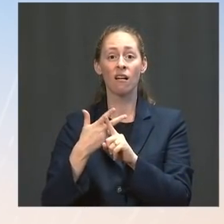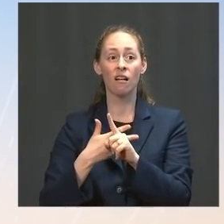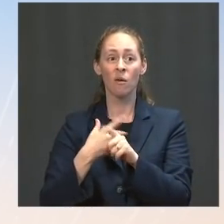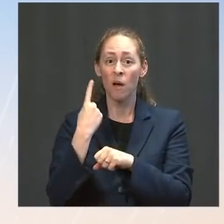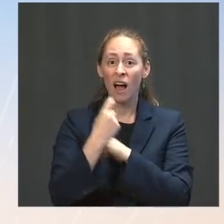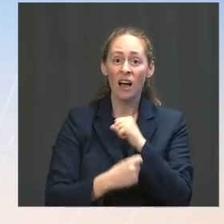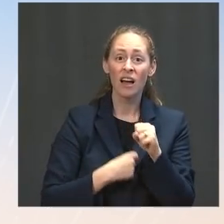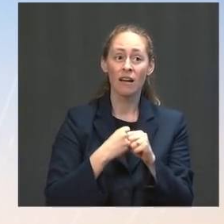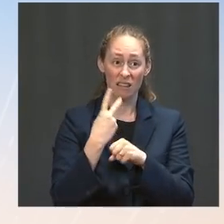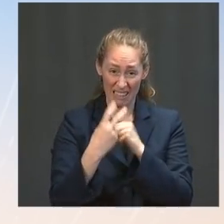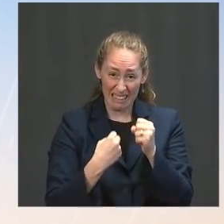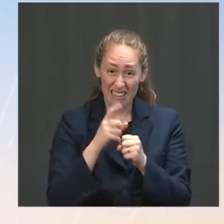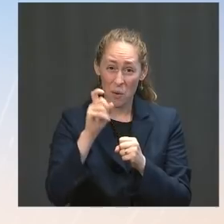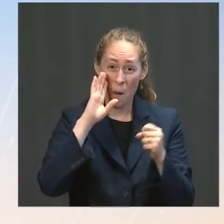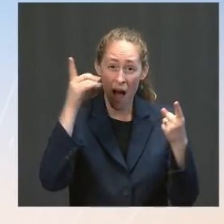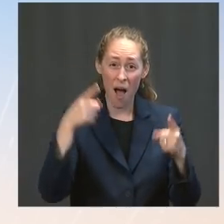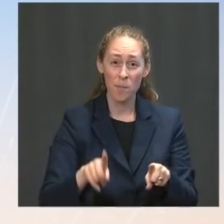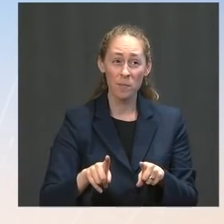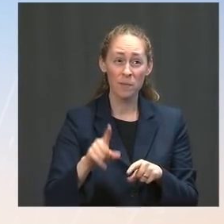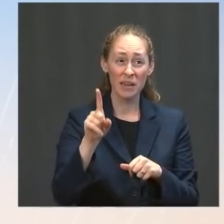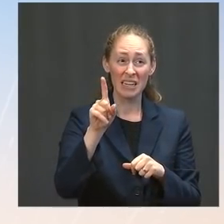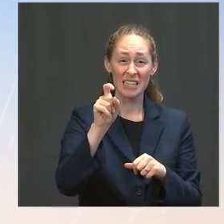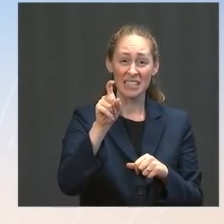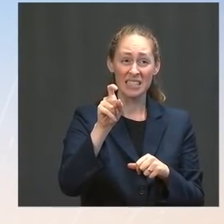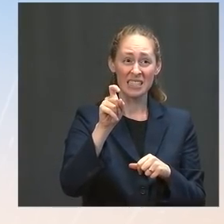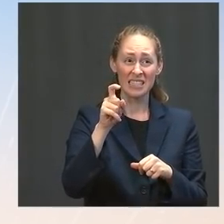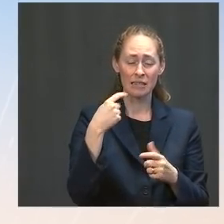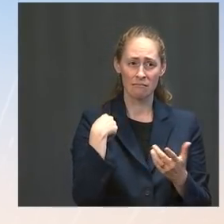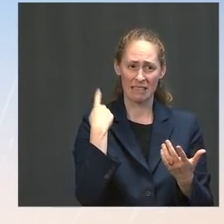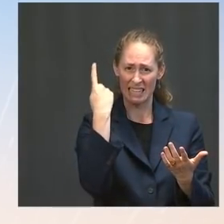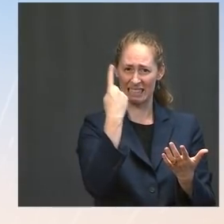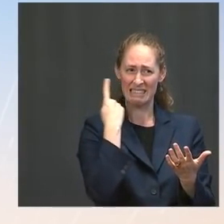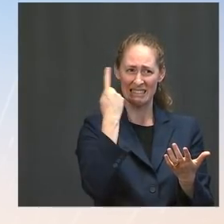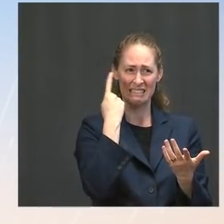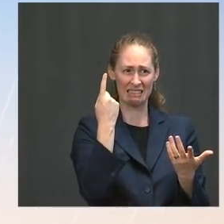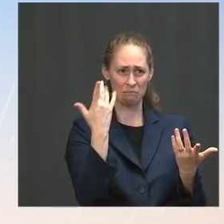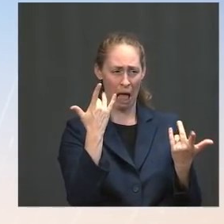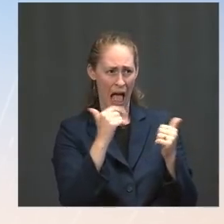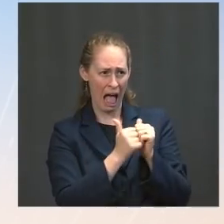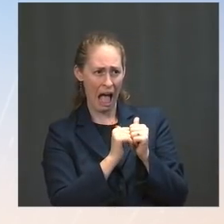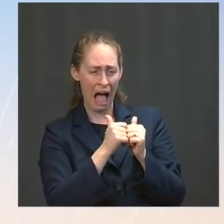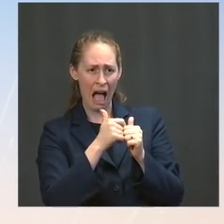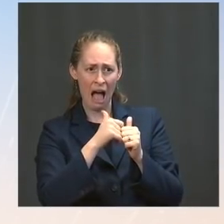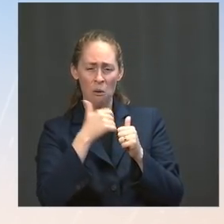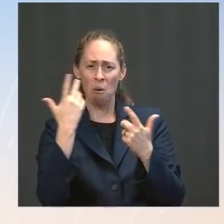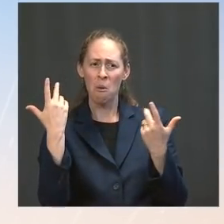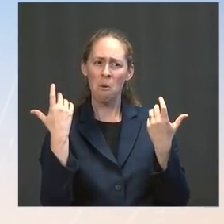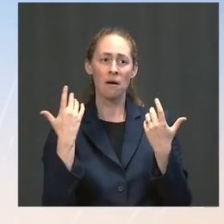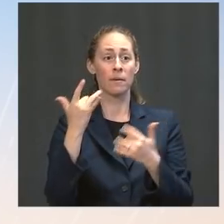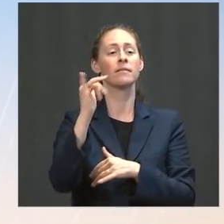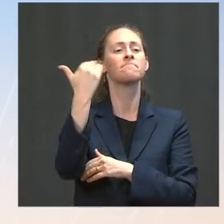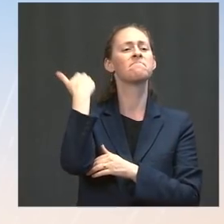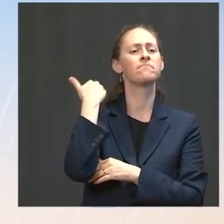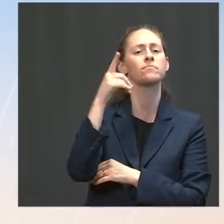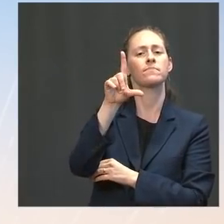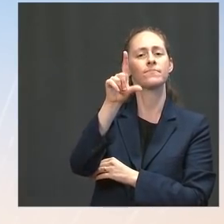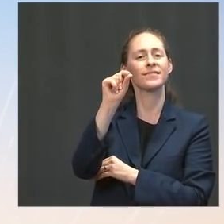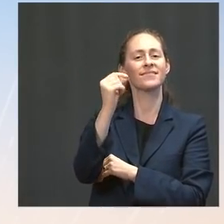provide humanitarian assistance and a range of assistance to Afghanistan, even when we don't have a presence on the ground. There are